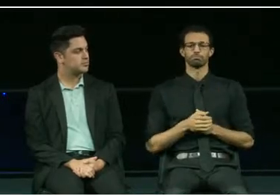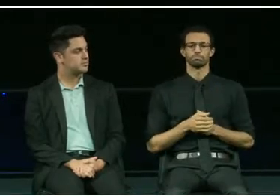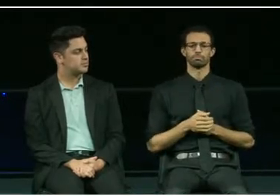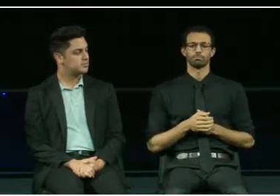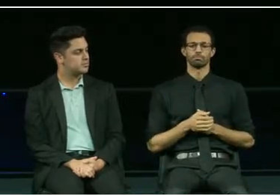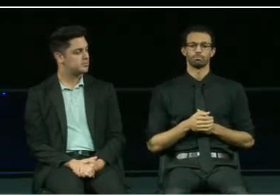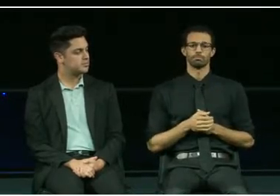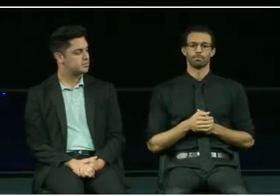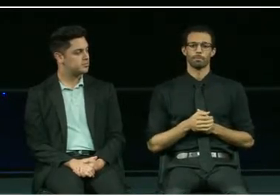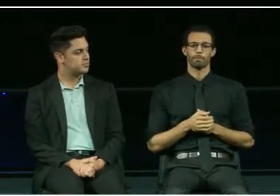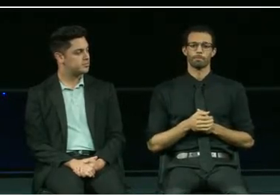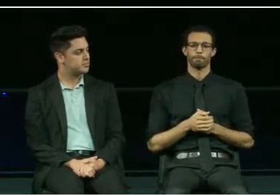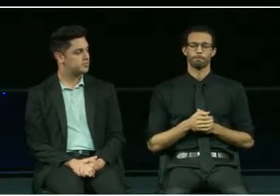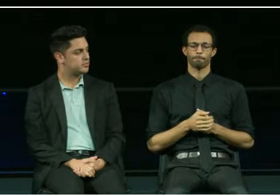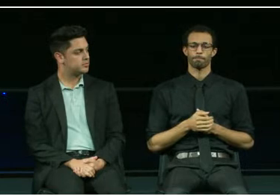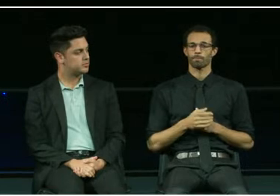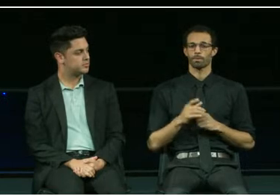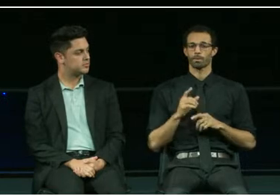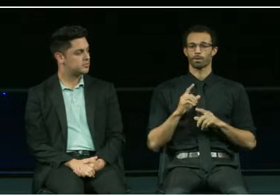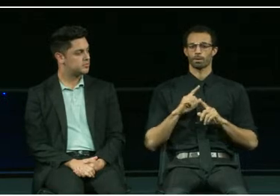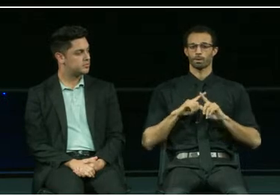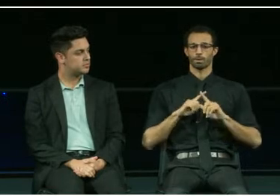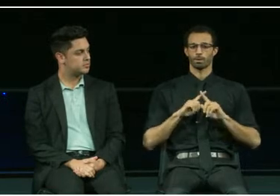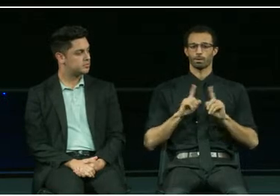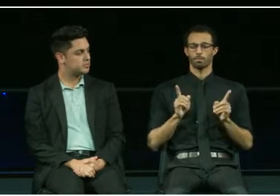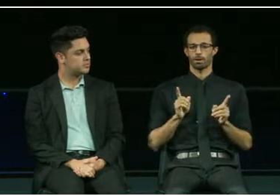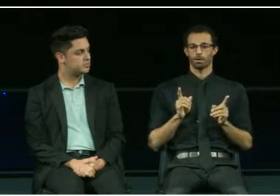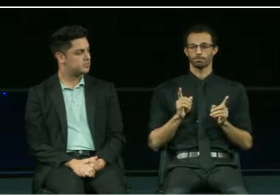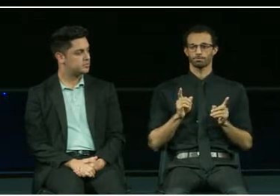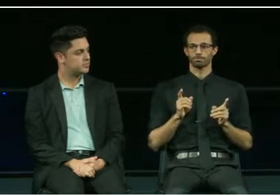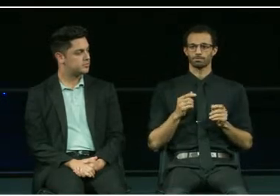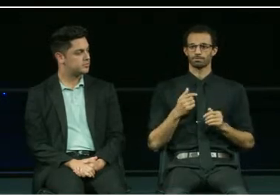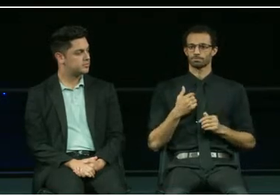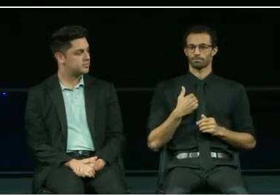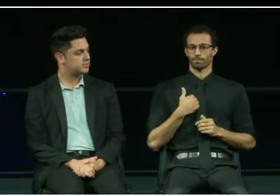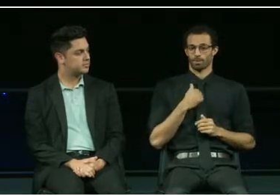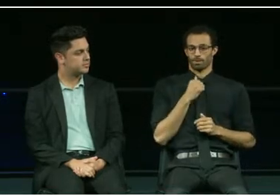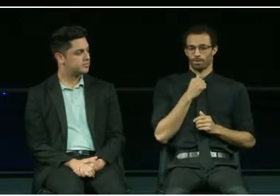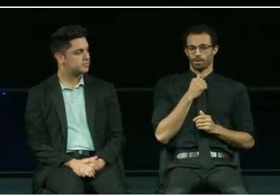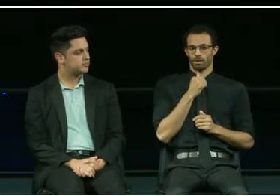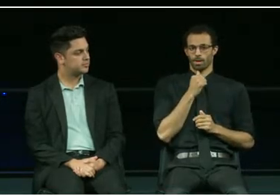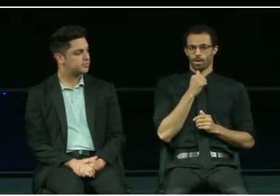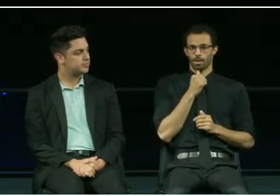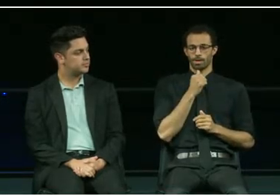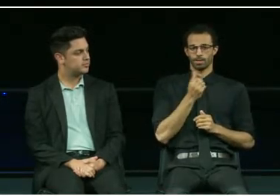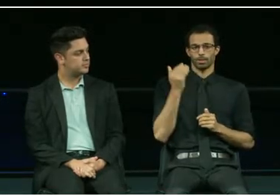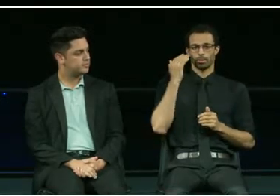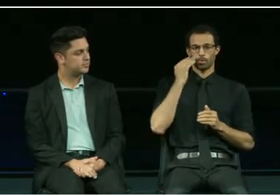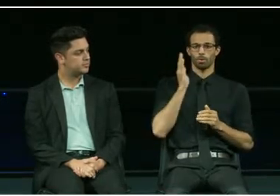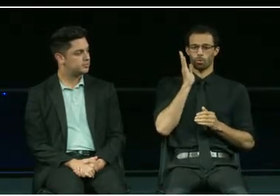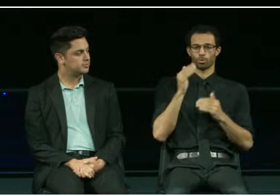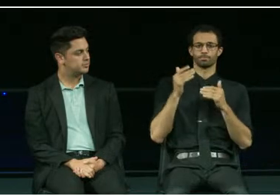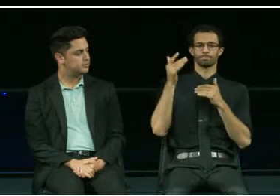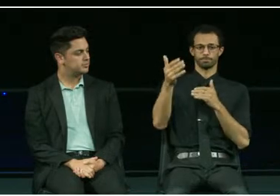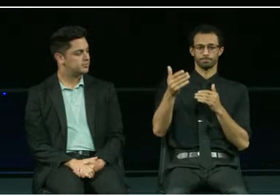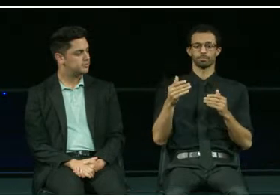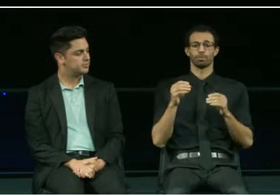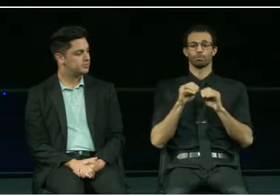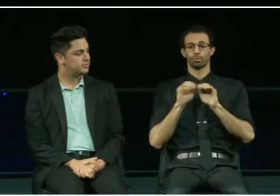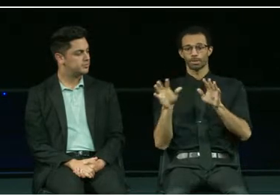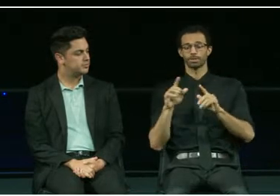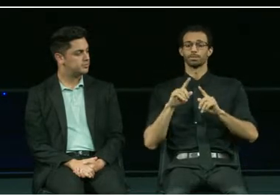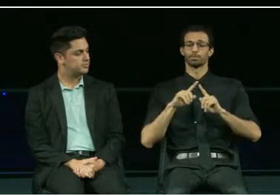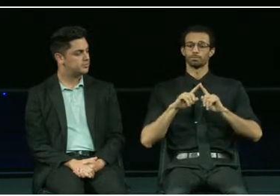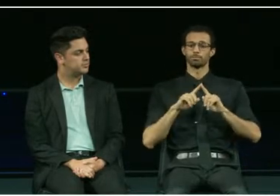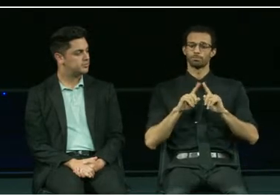And but I didn't know I was necessarily making a film that would be released. I just knew that at the very least we'd have